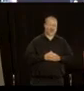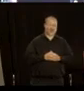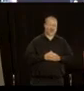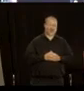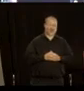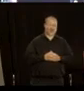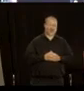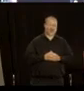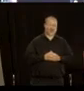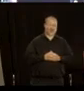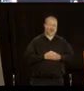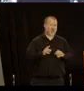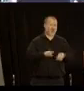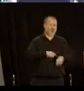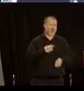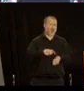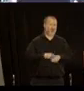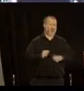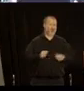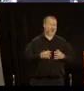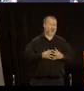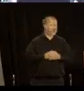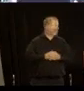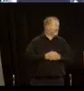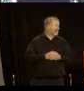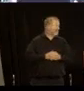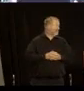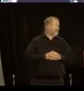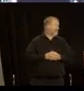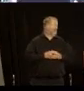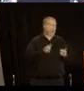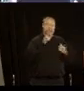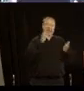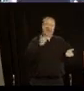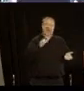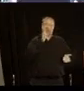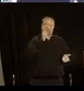Cookie. Awesome. So who brought this out?